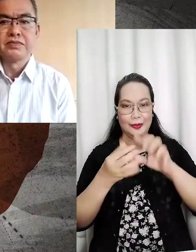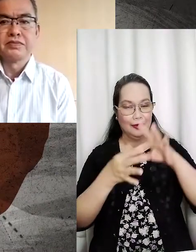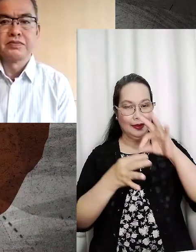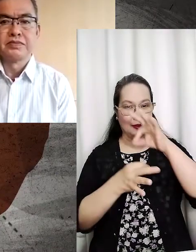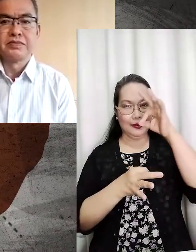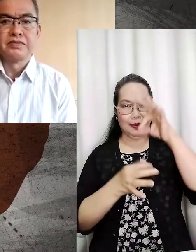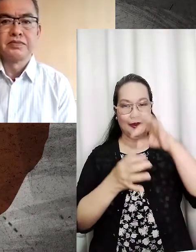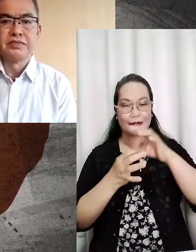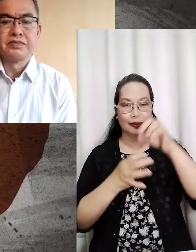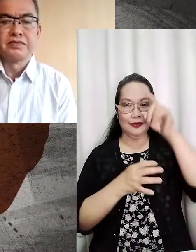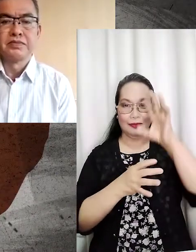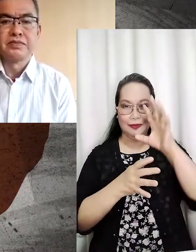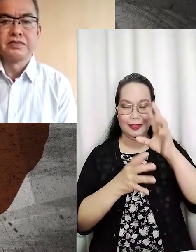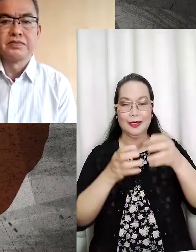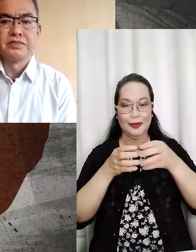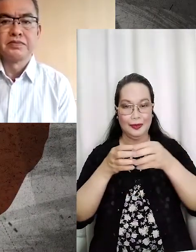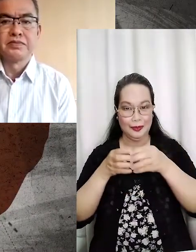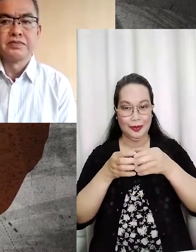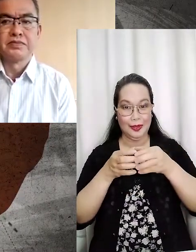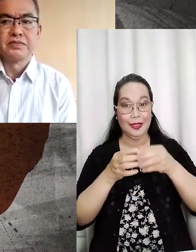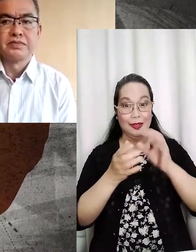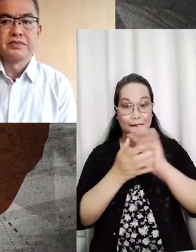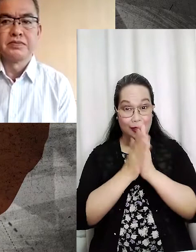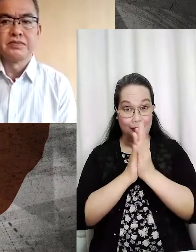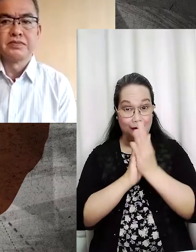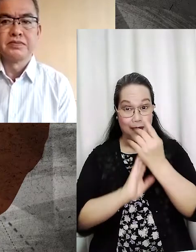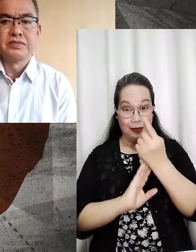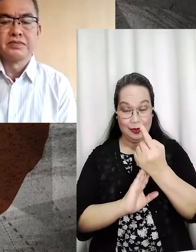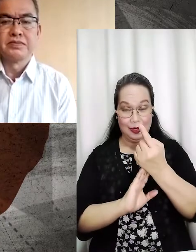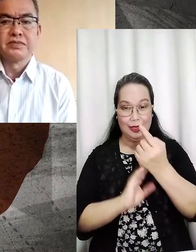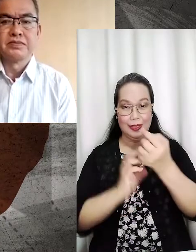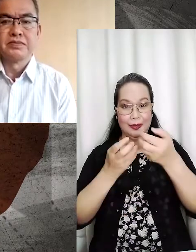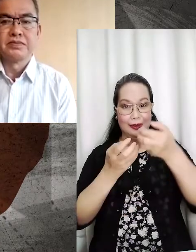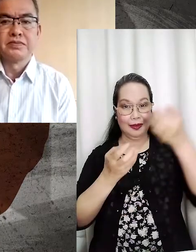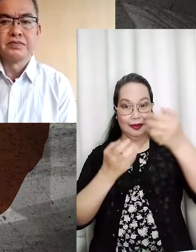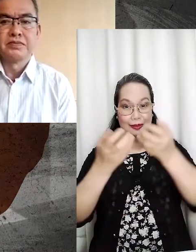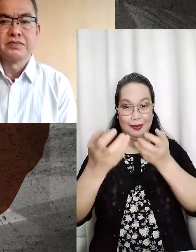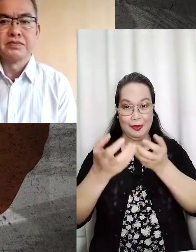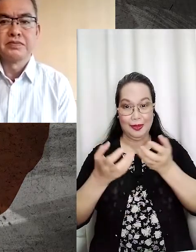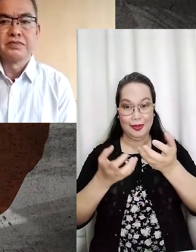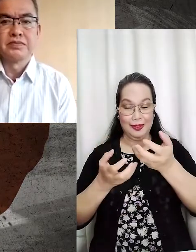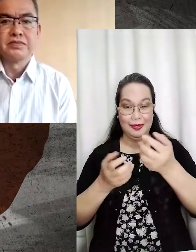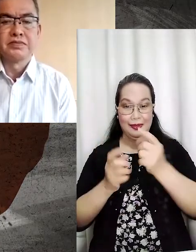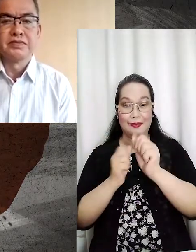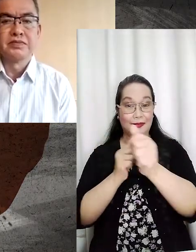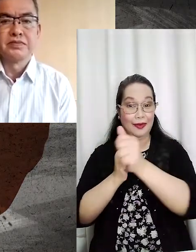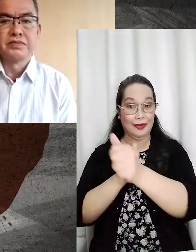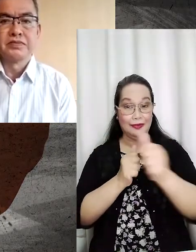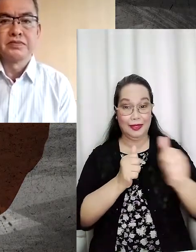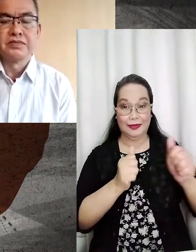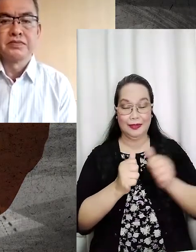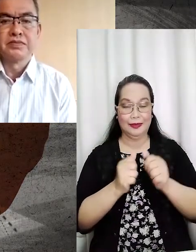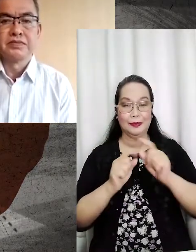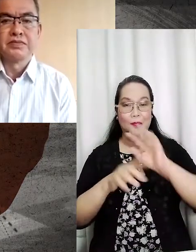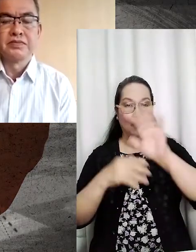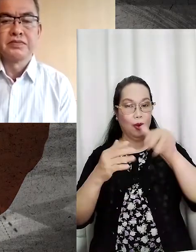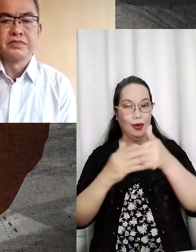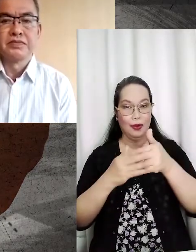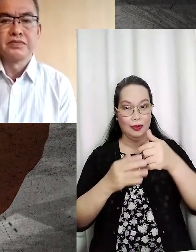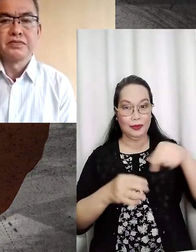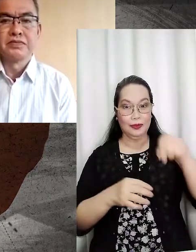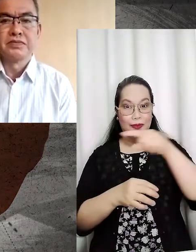that binds us as one, even if we are separated from each other. All of these